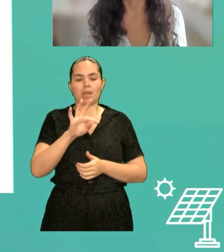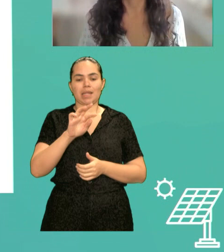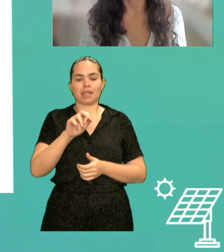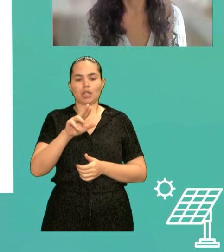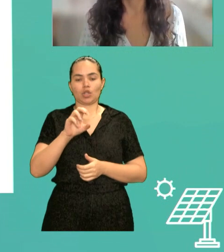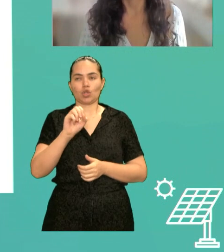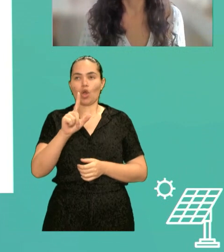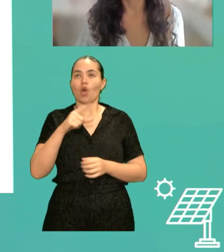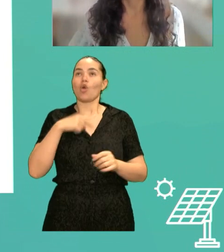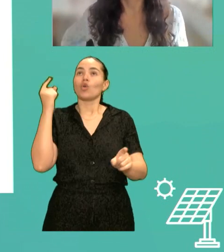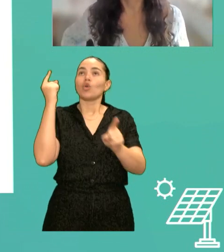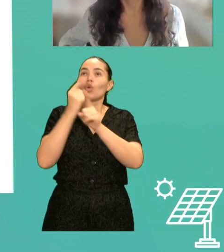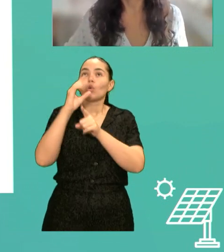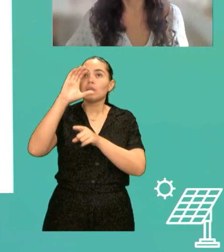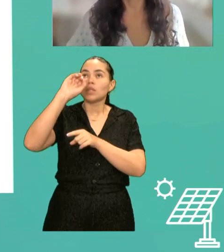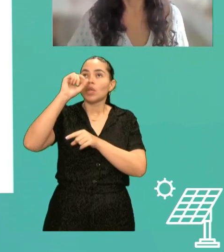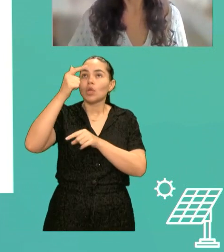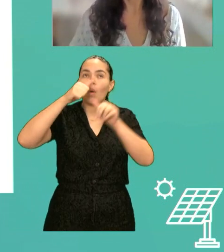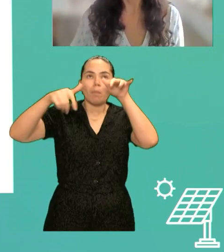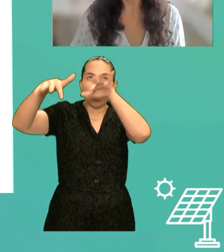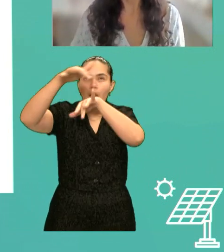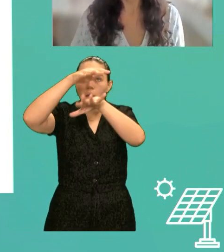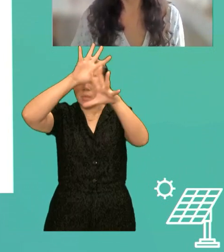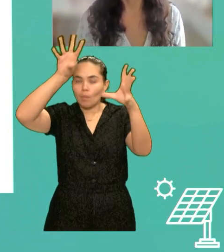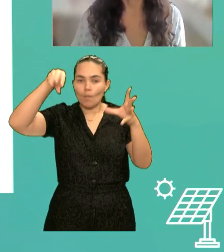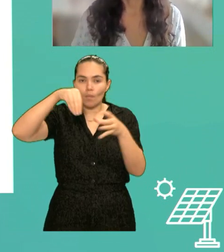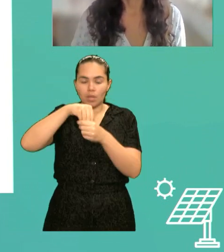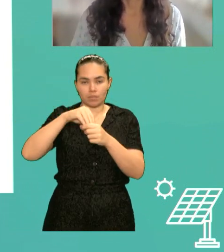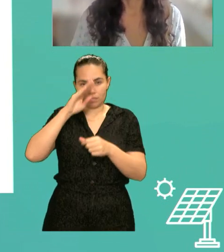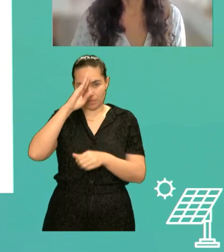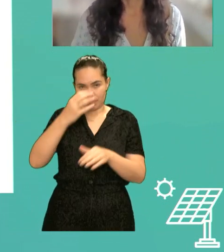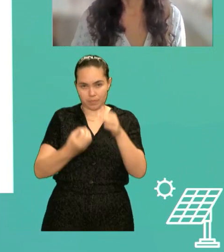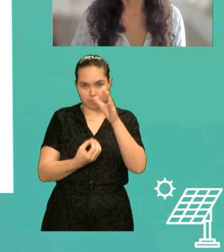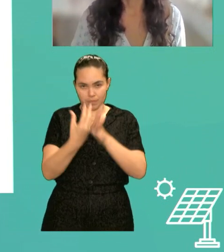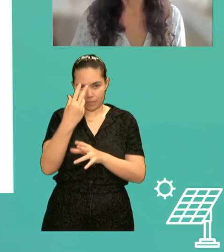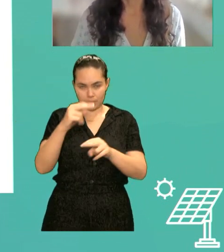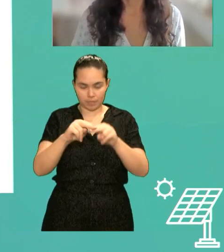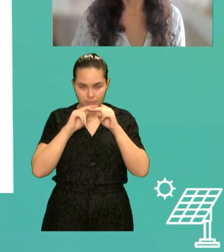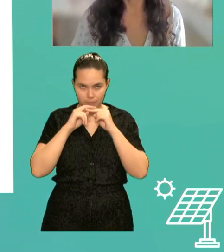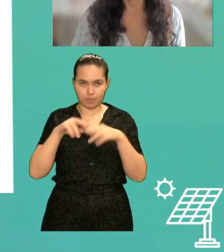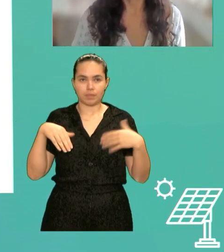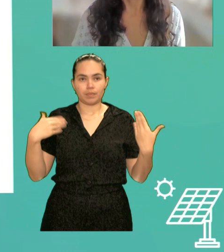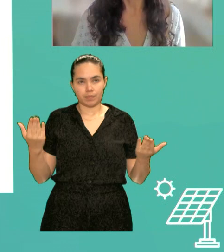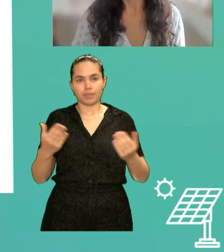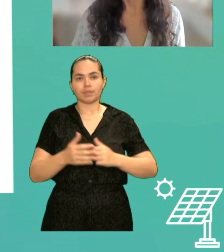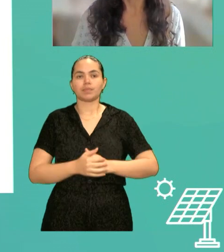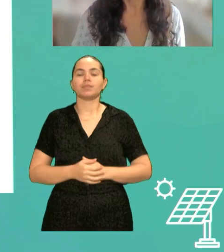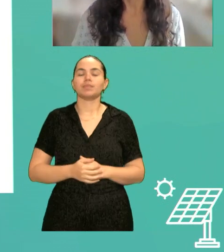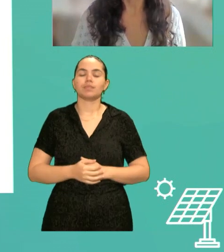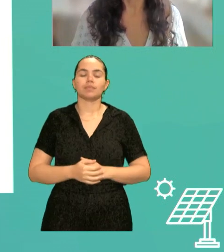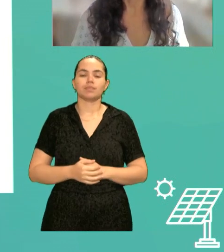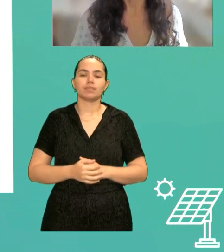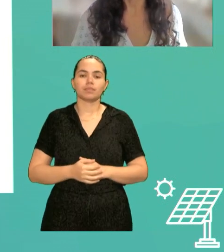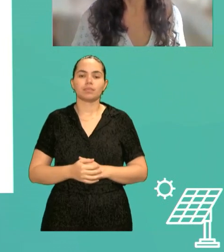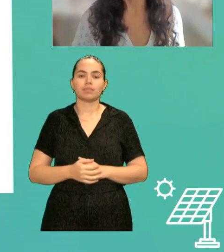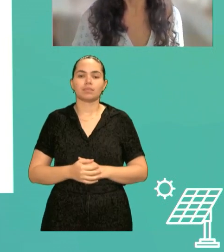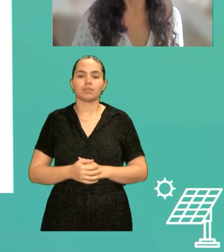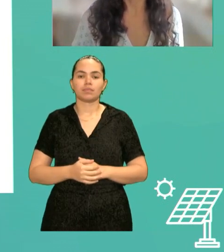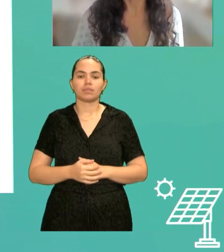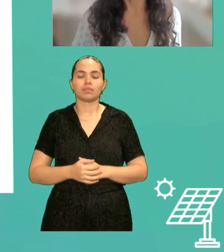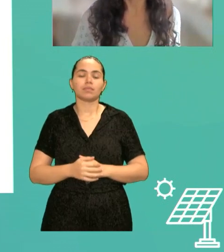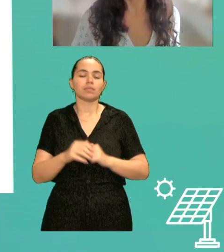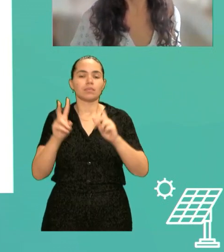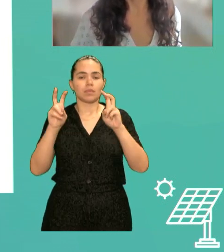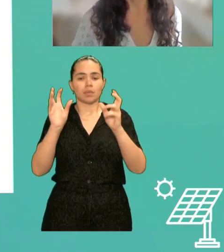atmosphere and then in other byproducts. And in terms of technology, we see as